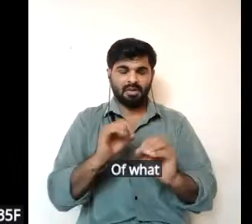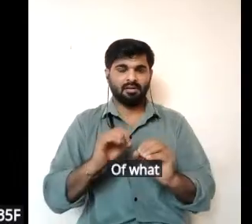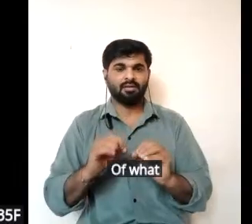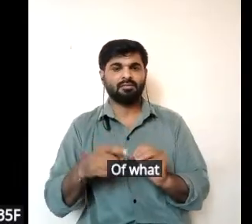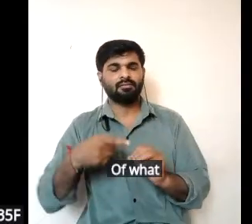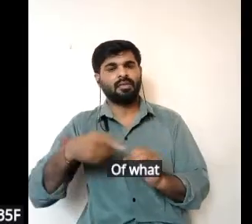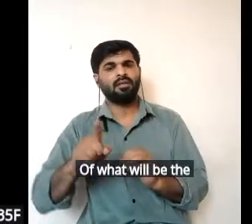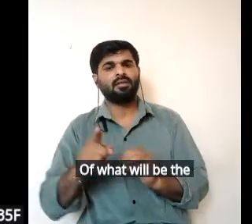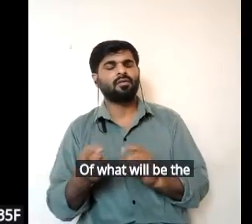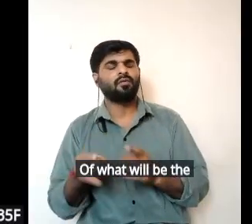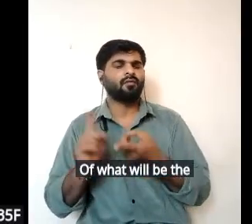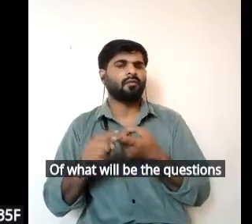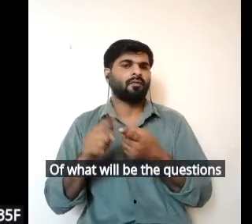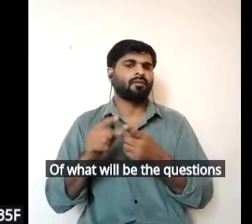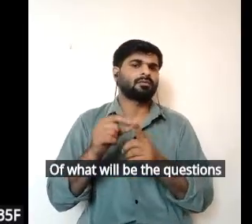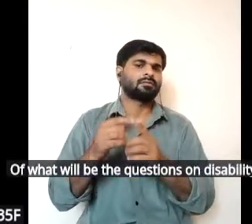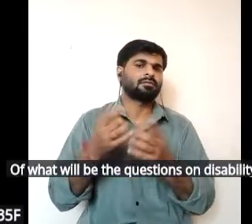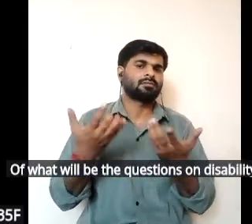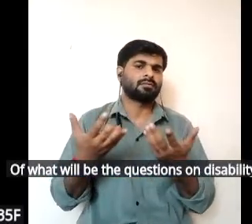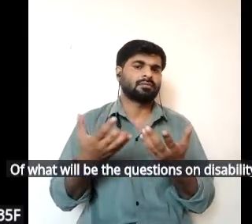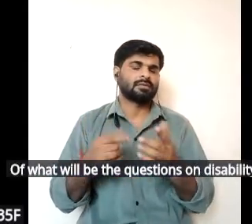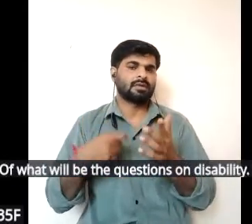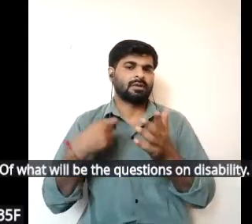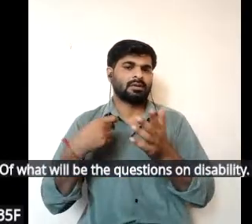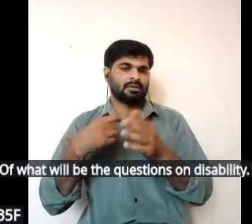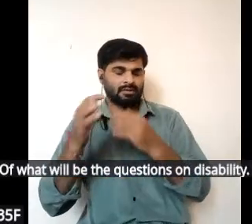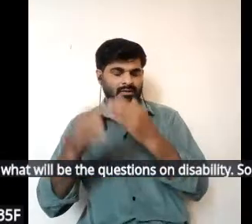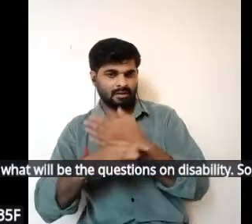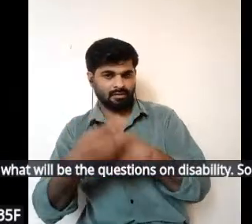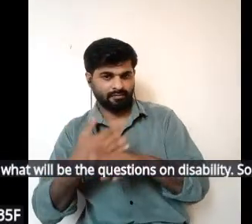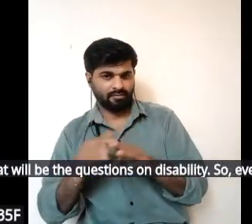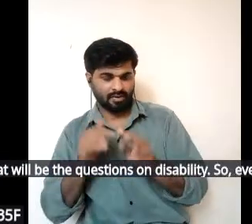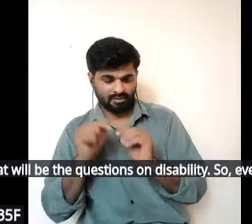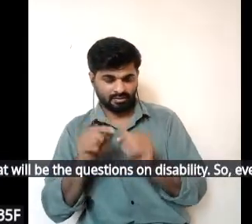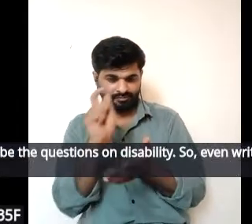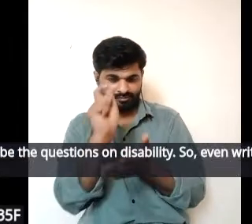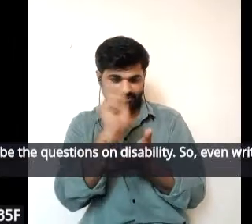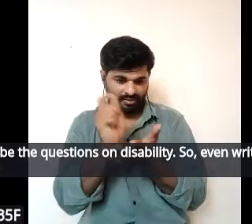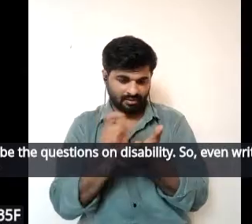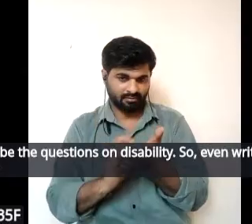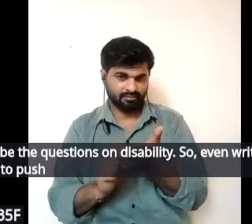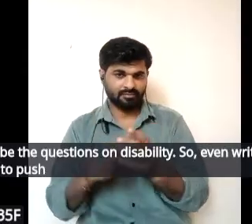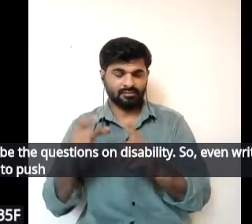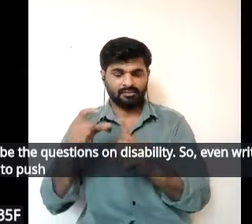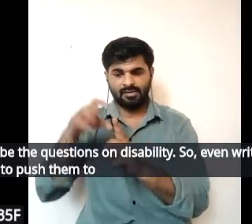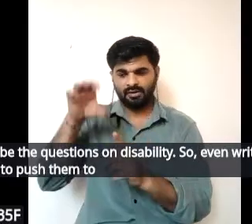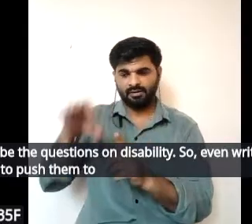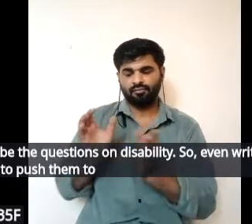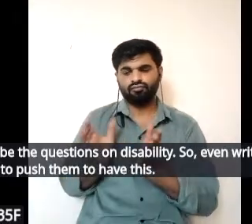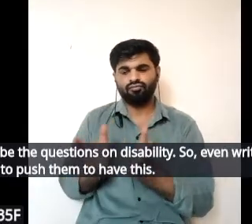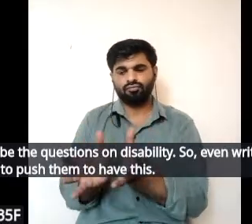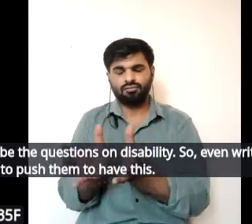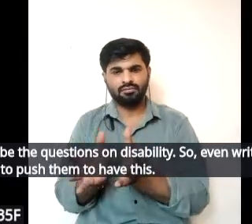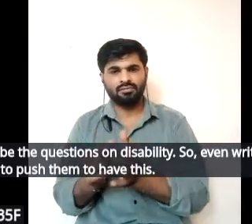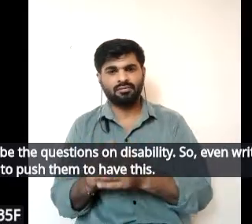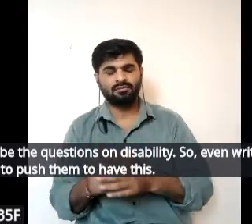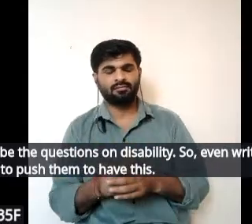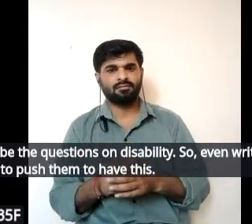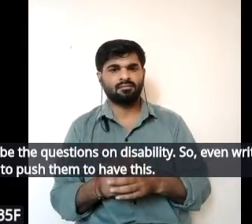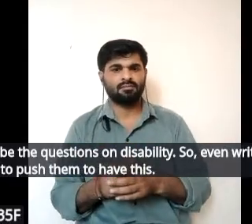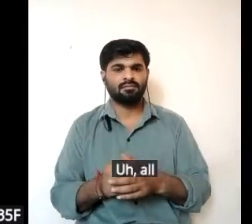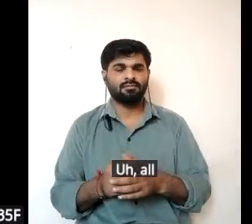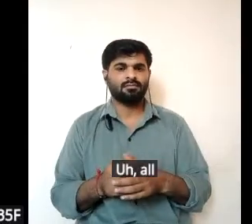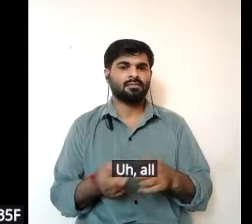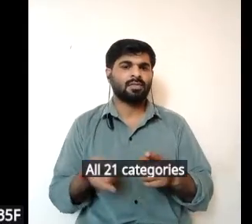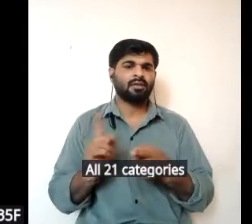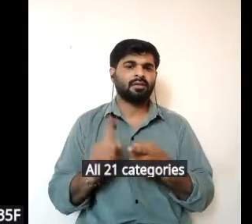be the questions on disability. So even writing just to the department to push them to have this all 21